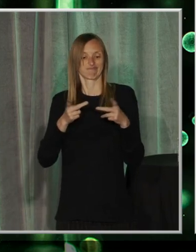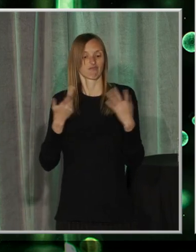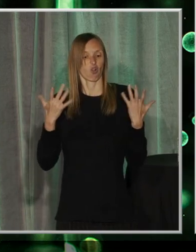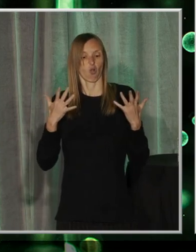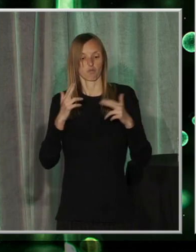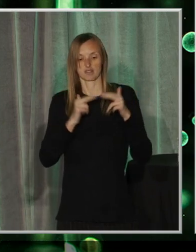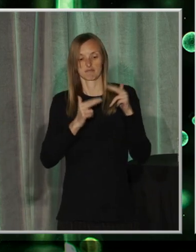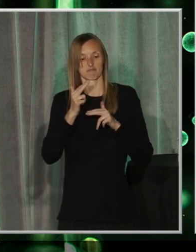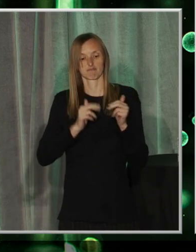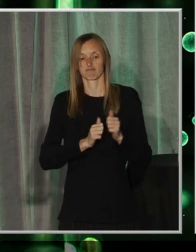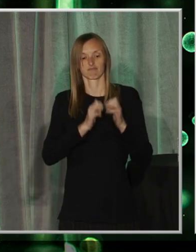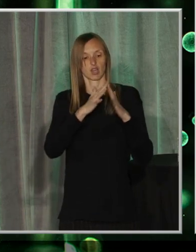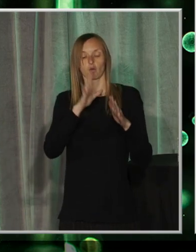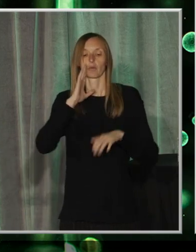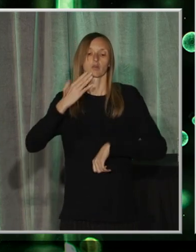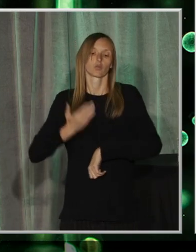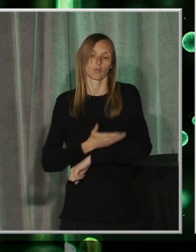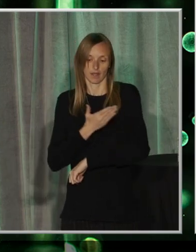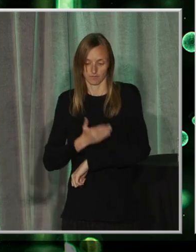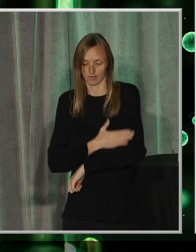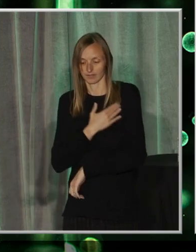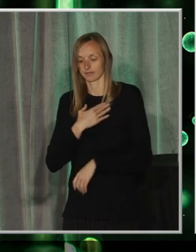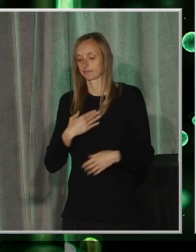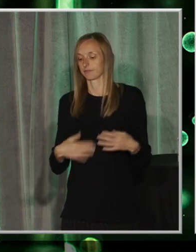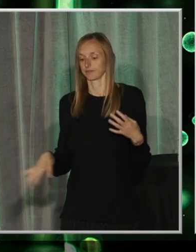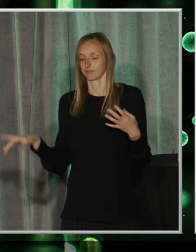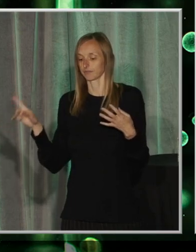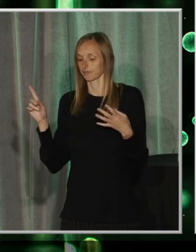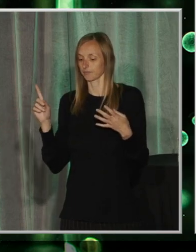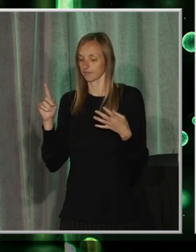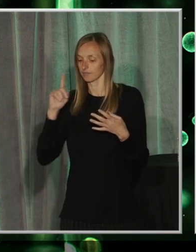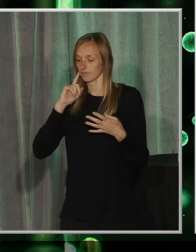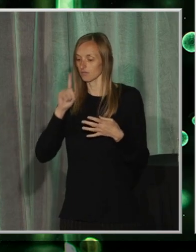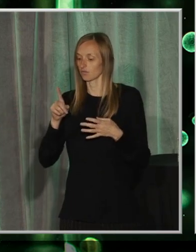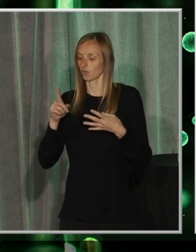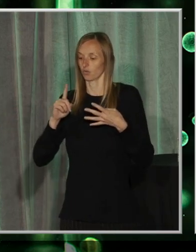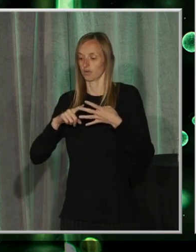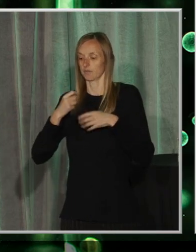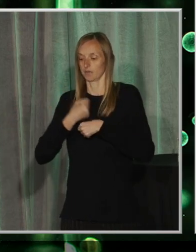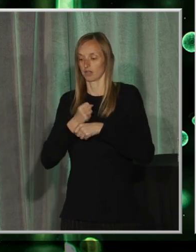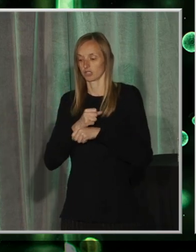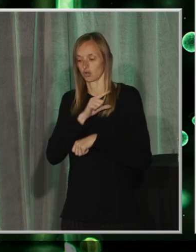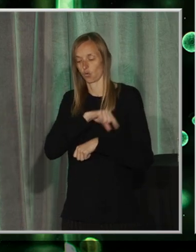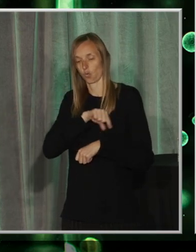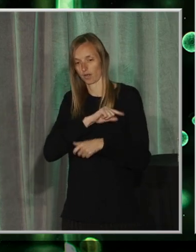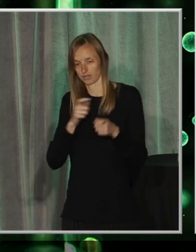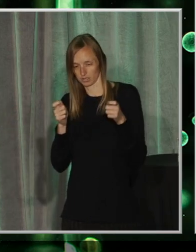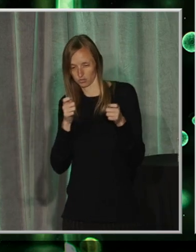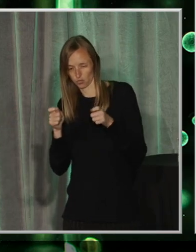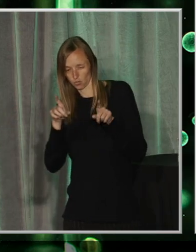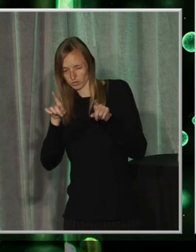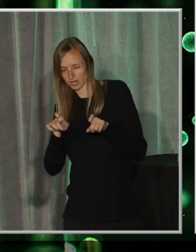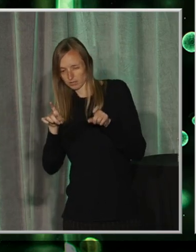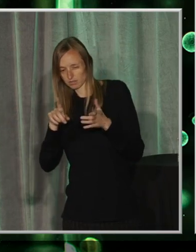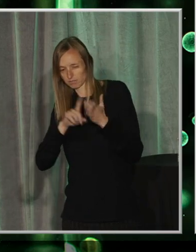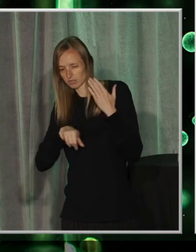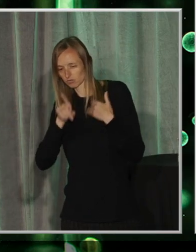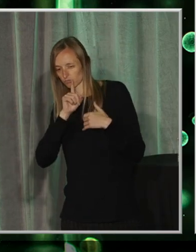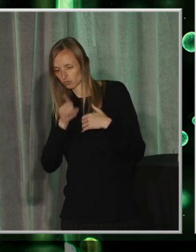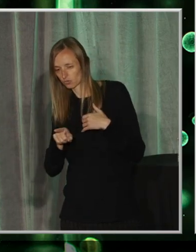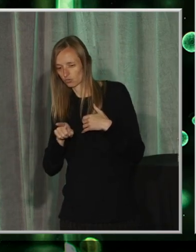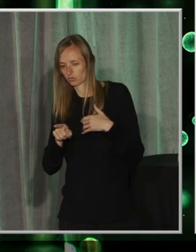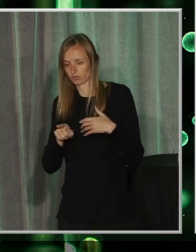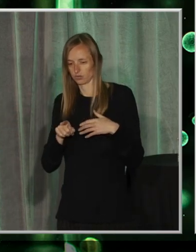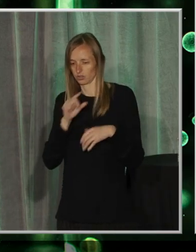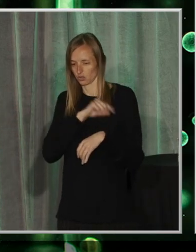by renovating them. Then for the production, it will be just like the quality control testing to ensure that we